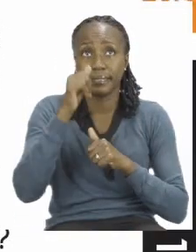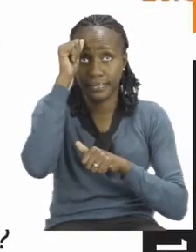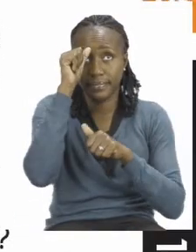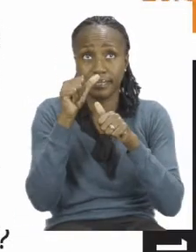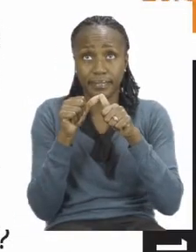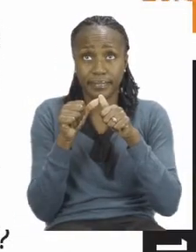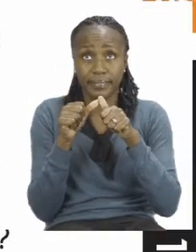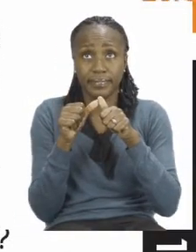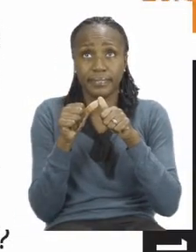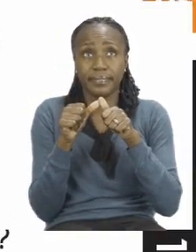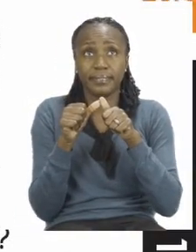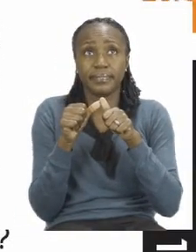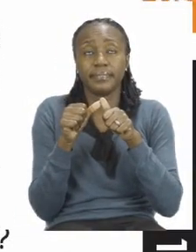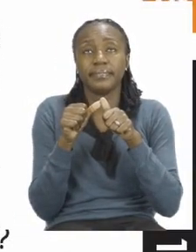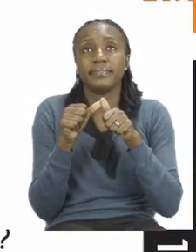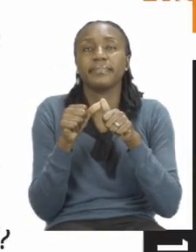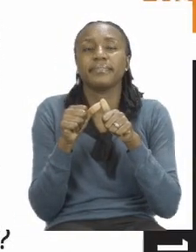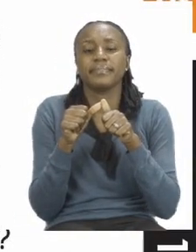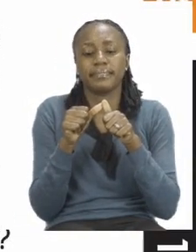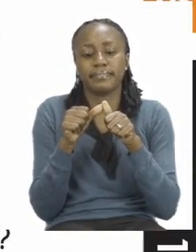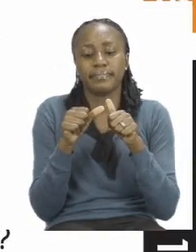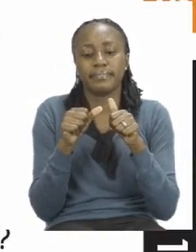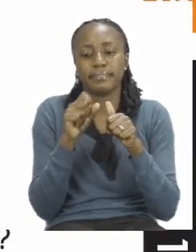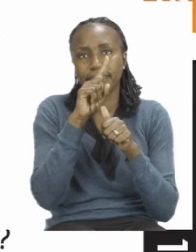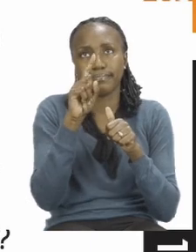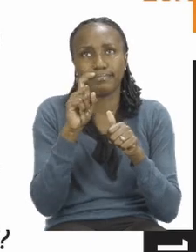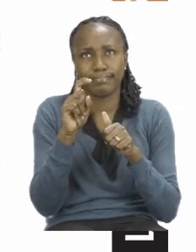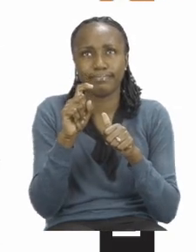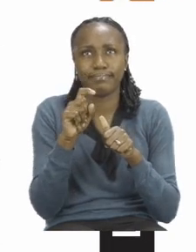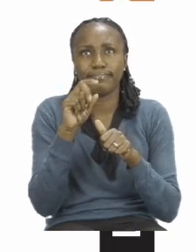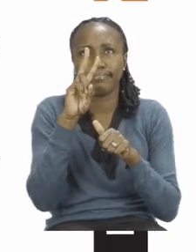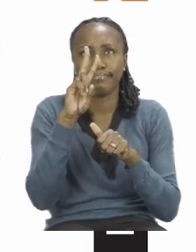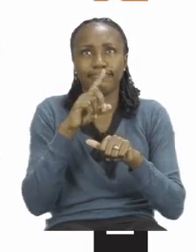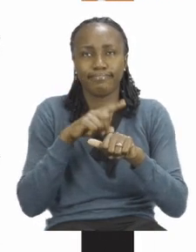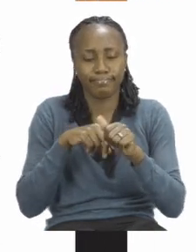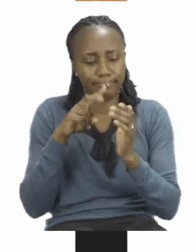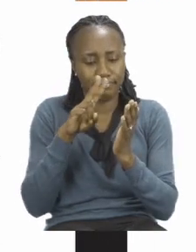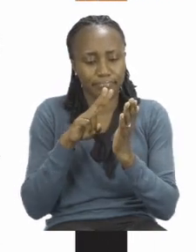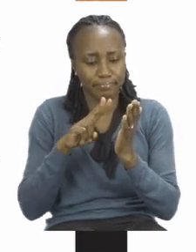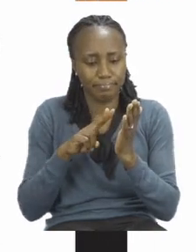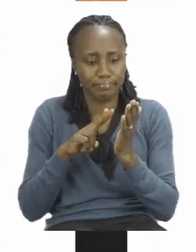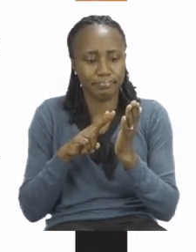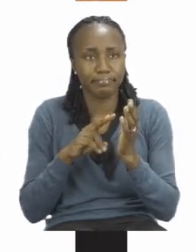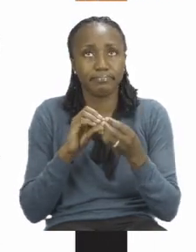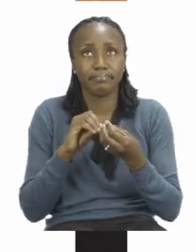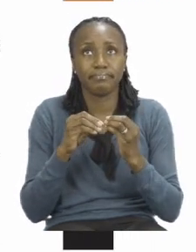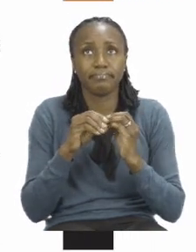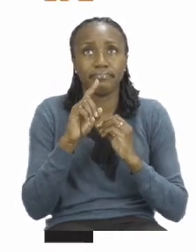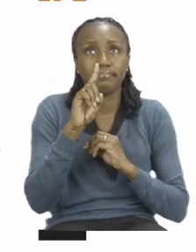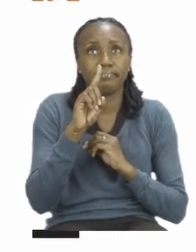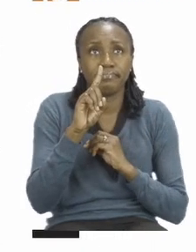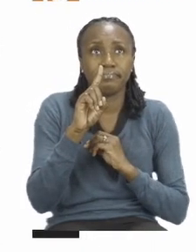our questions 2 times. Number 1 says,